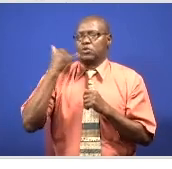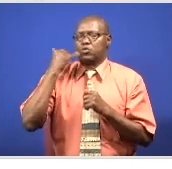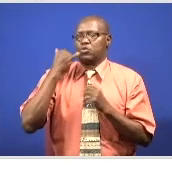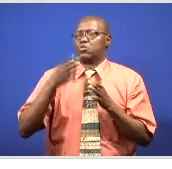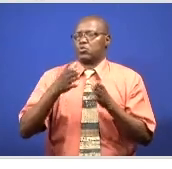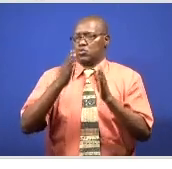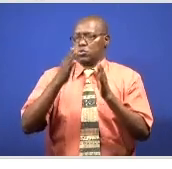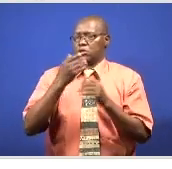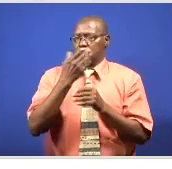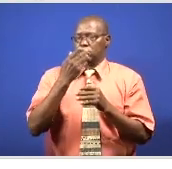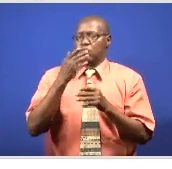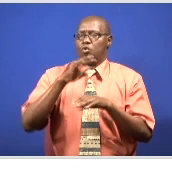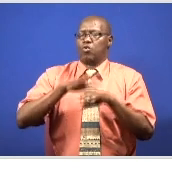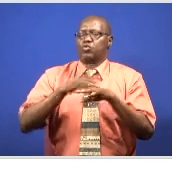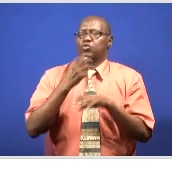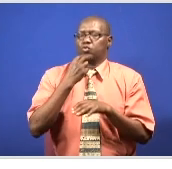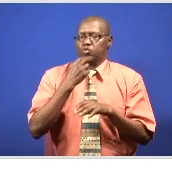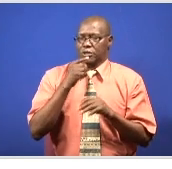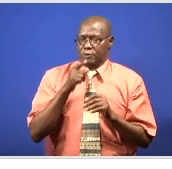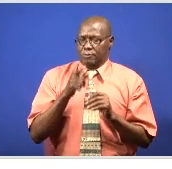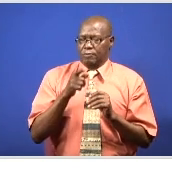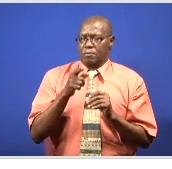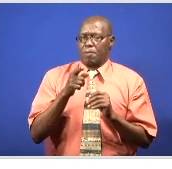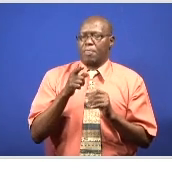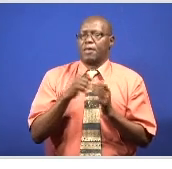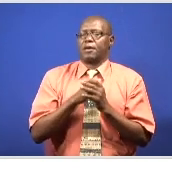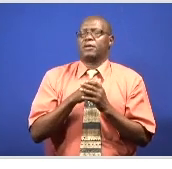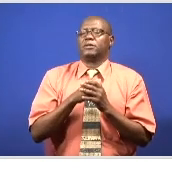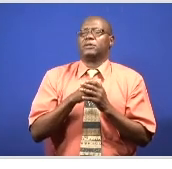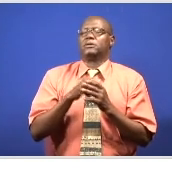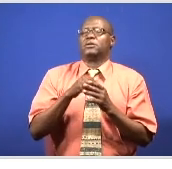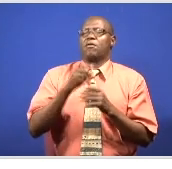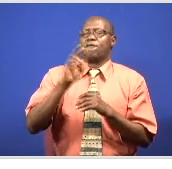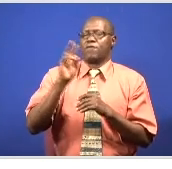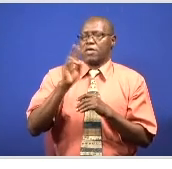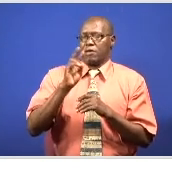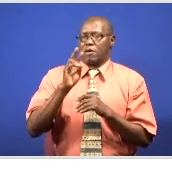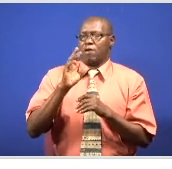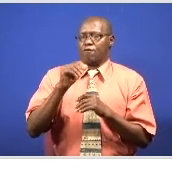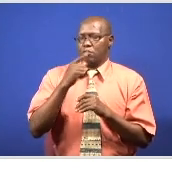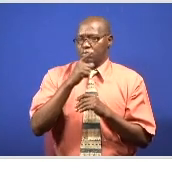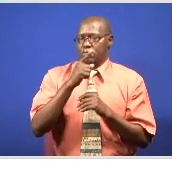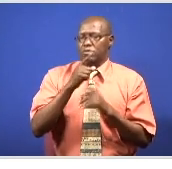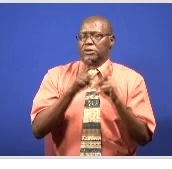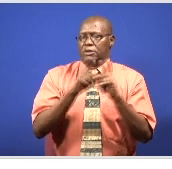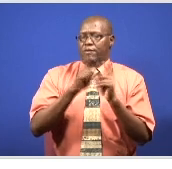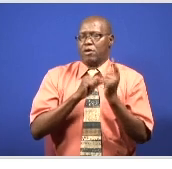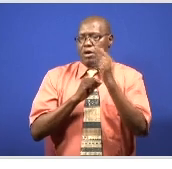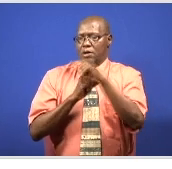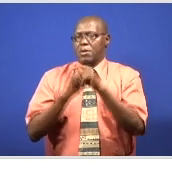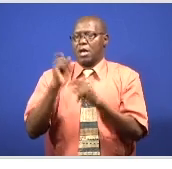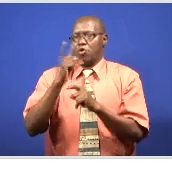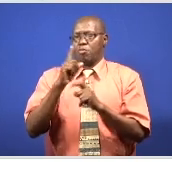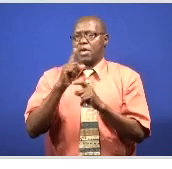Tuesday. The students from Mbihi Friends Girls High School in Vihiga County were traveling to Nairobi when the accident occurred. It